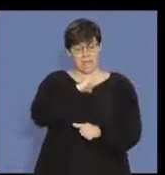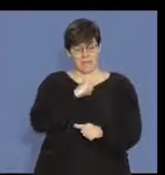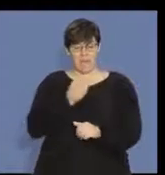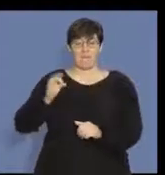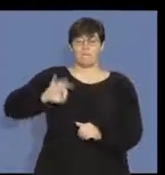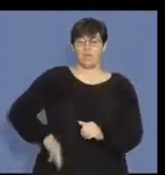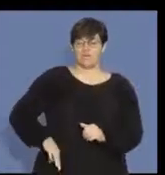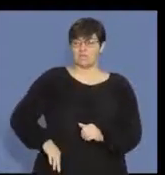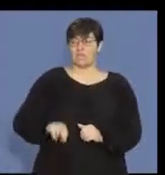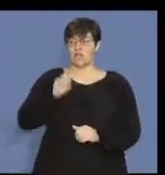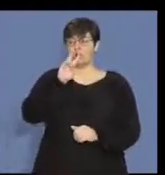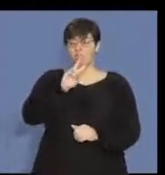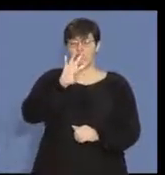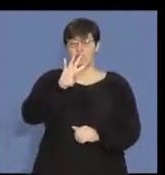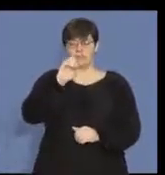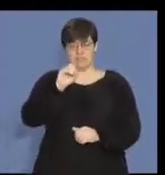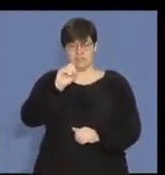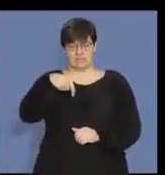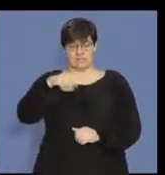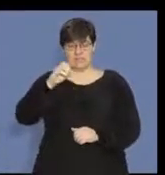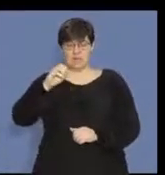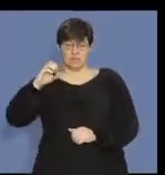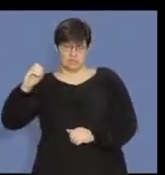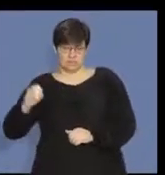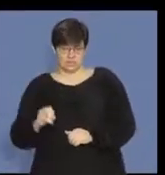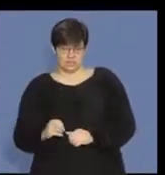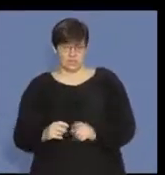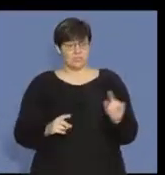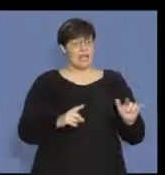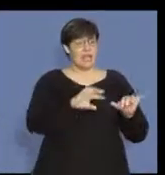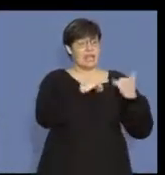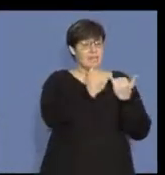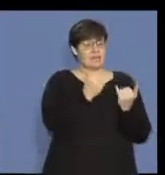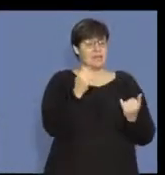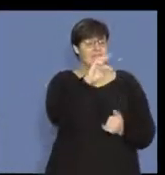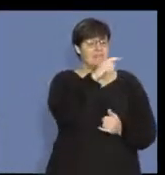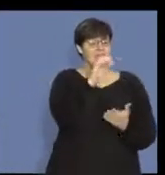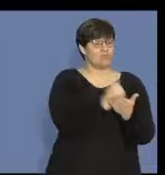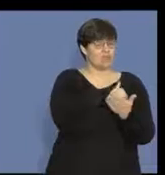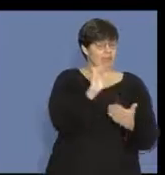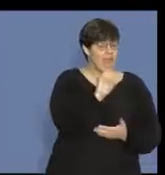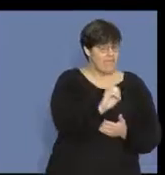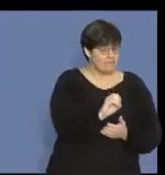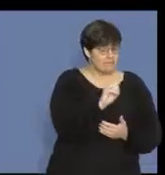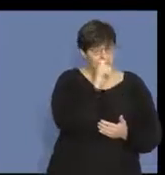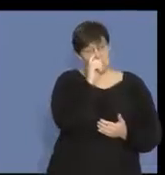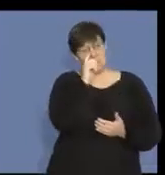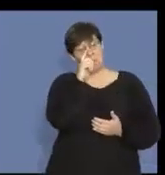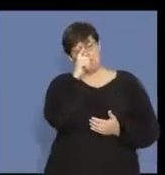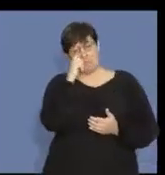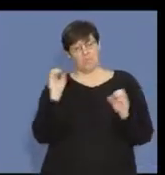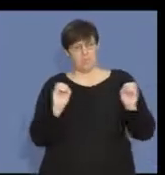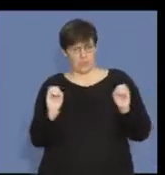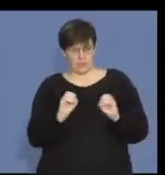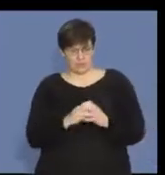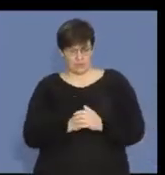annum. The company is not registered for VAT. Remember we said that amount can change from